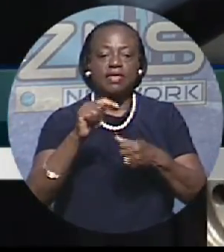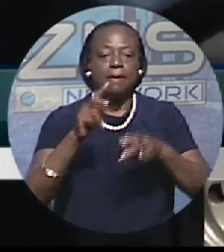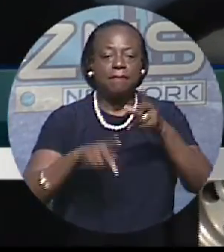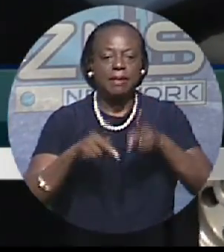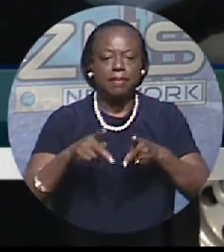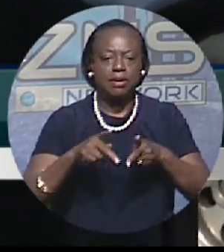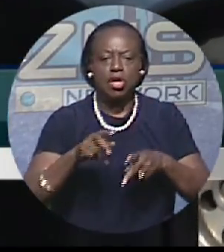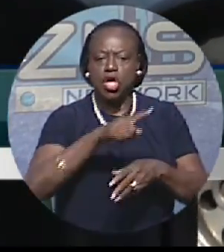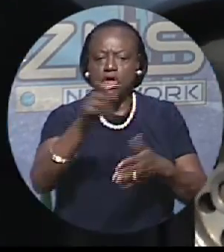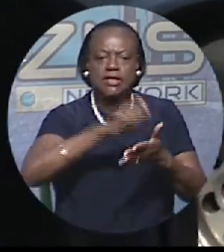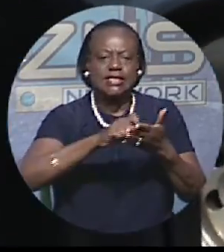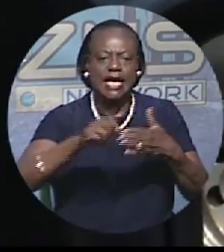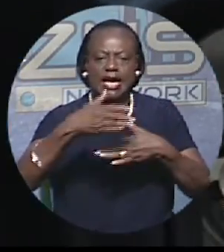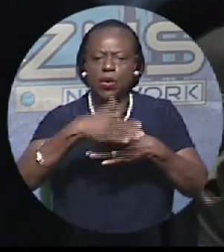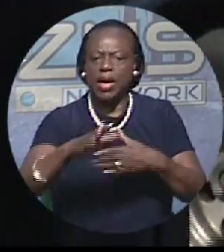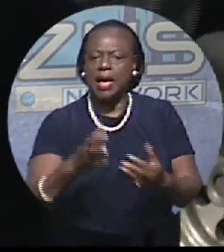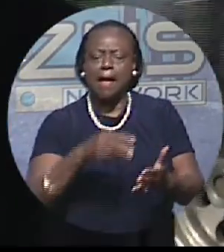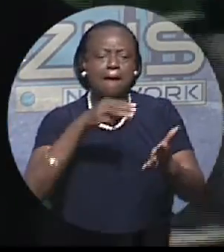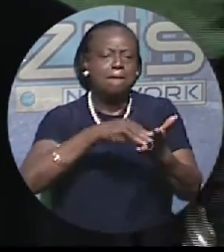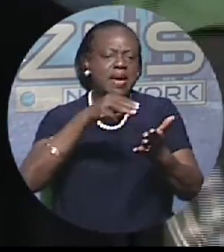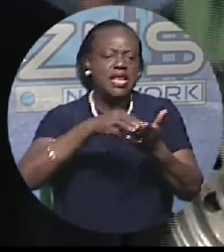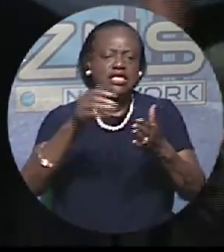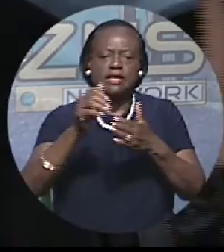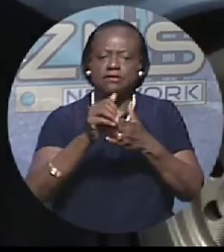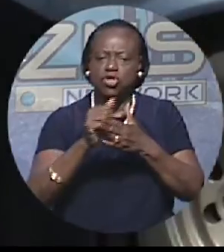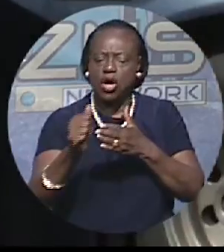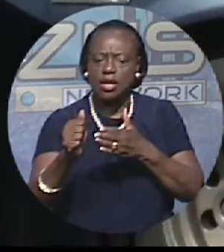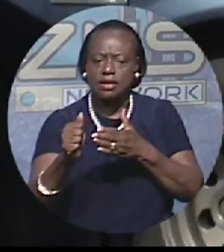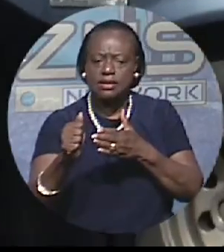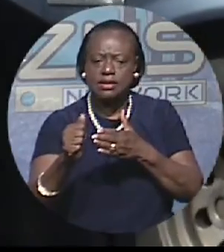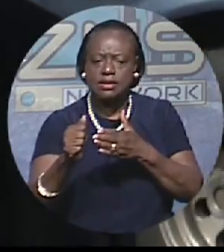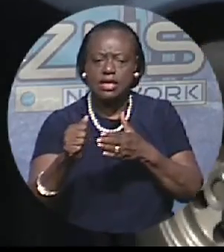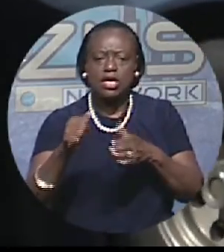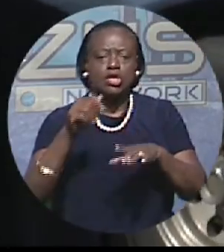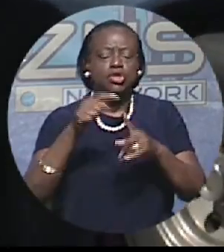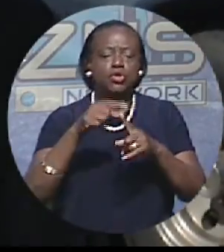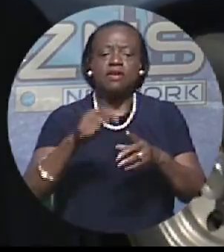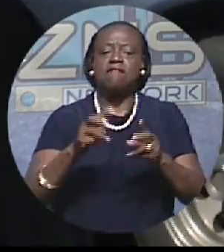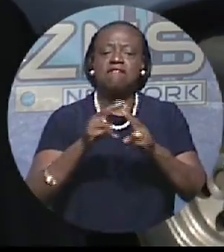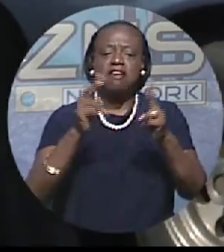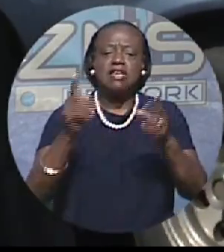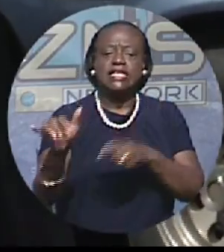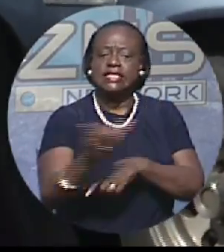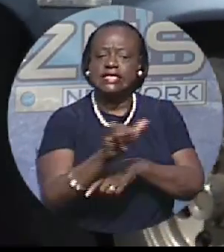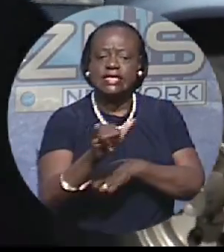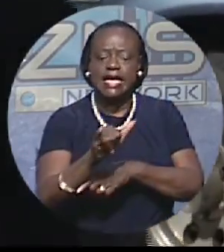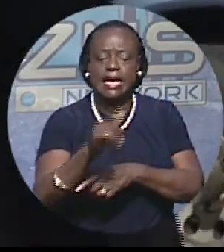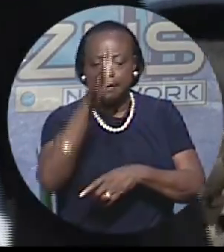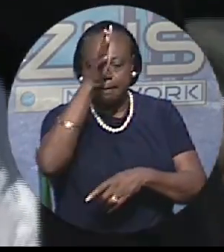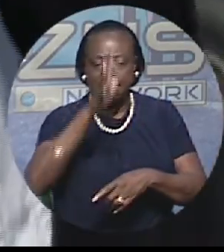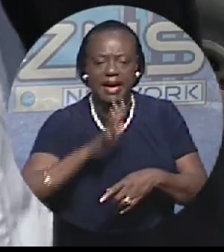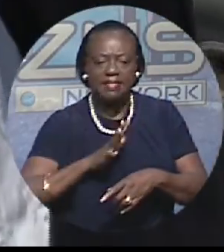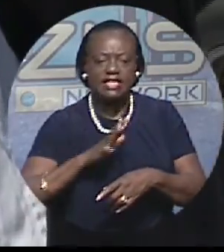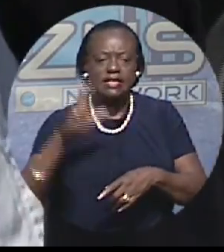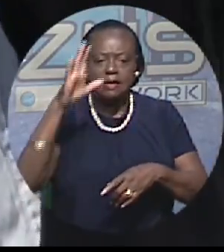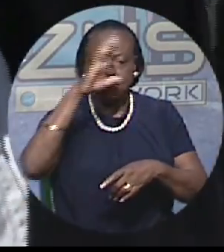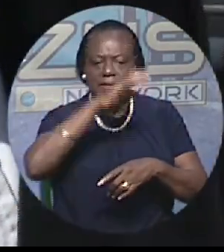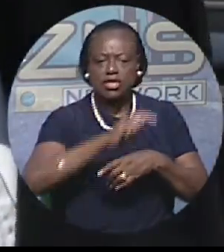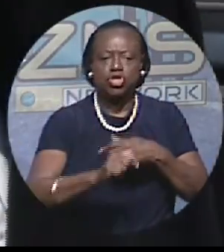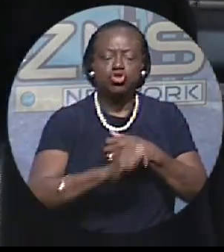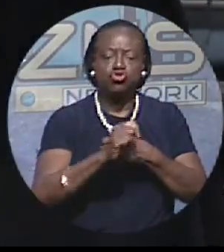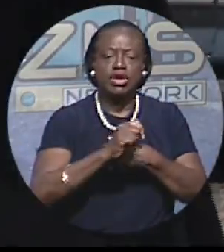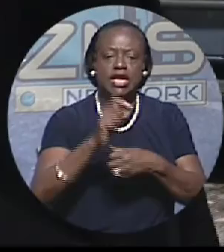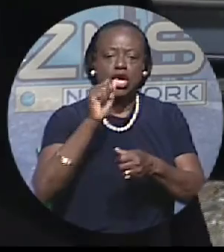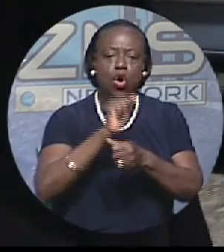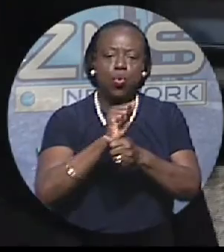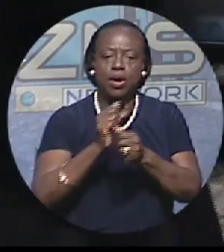away millions of dollars in concessions to the very same man that are mistreating workers with no disregard and without